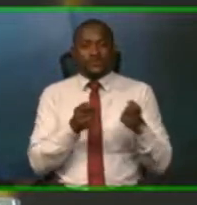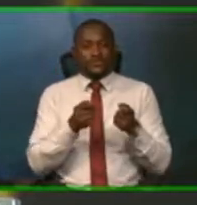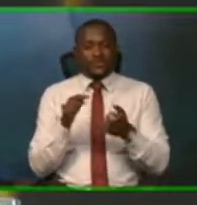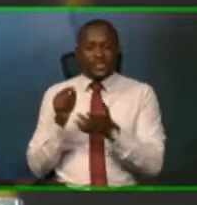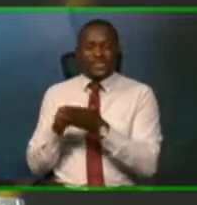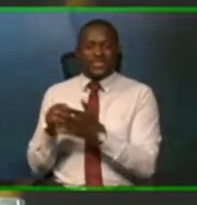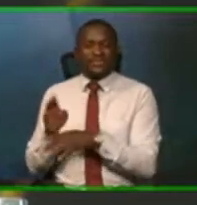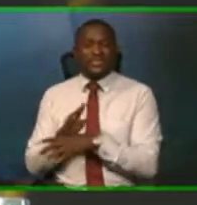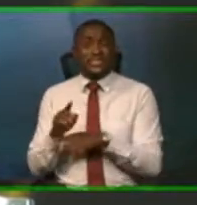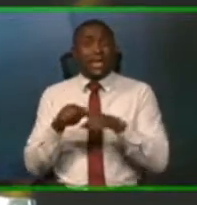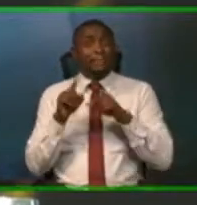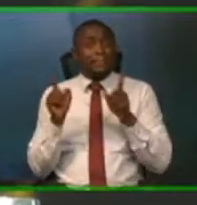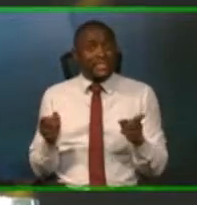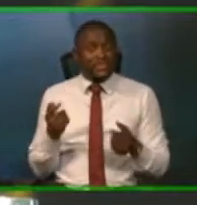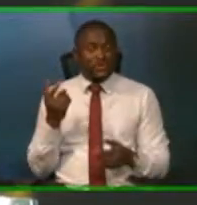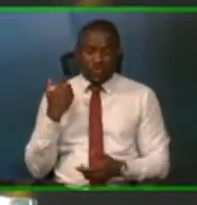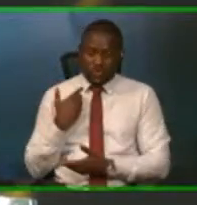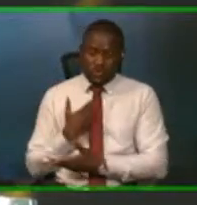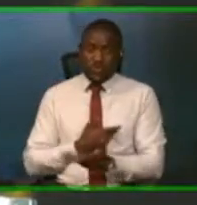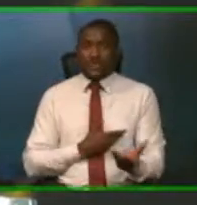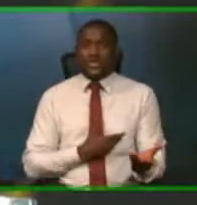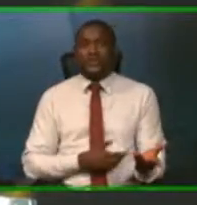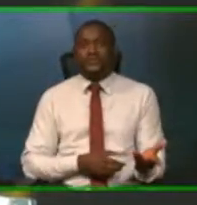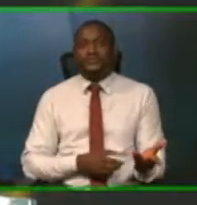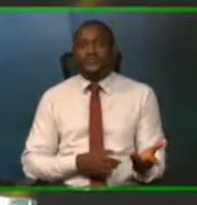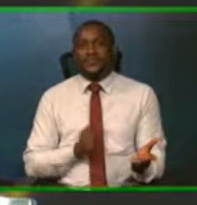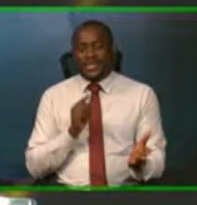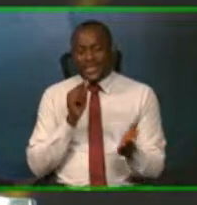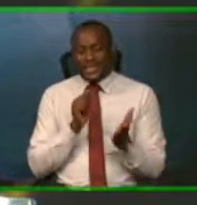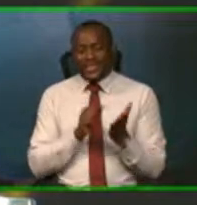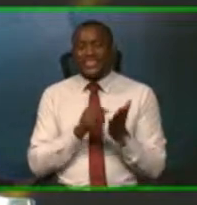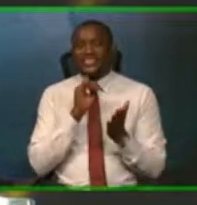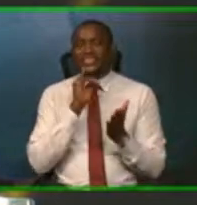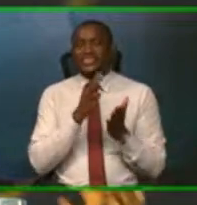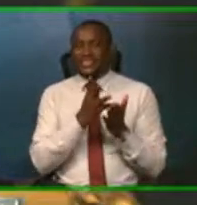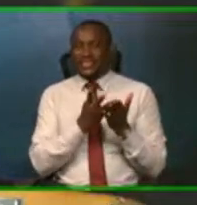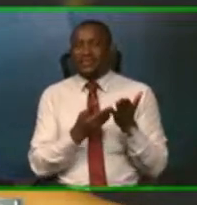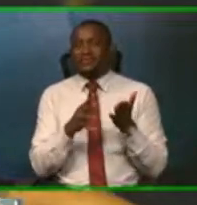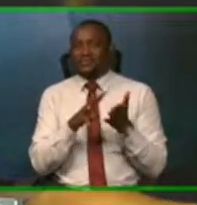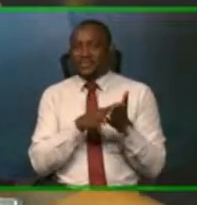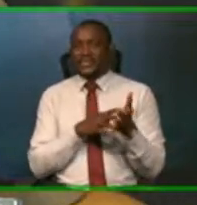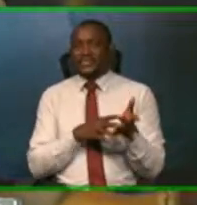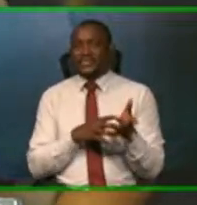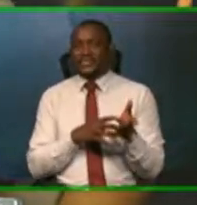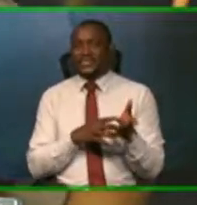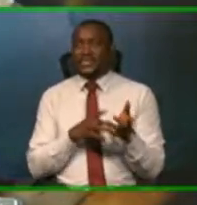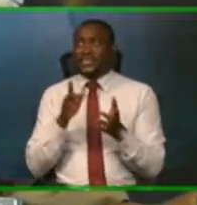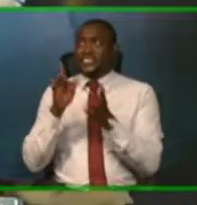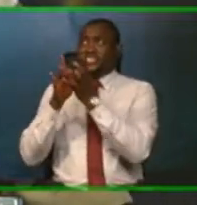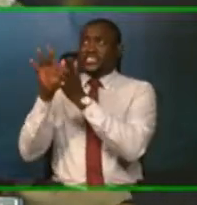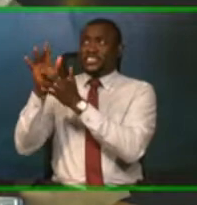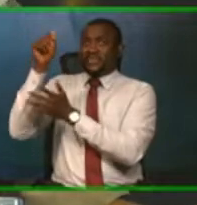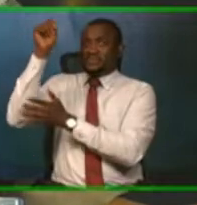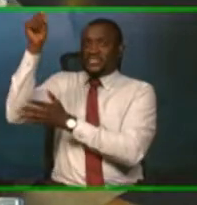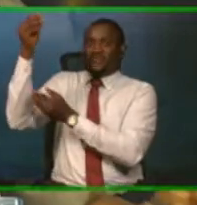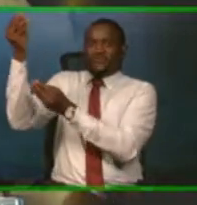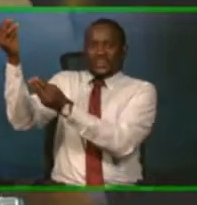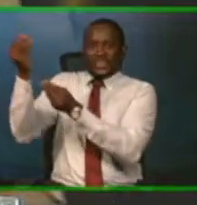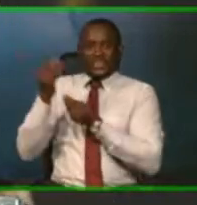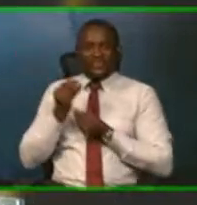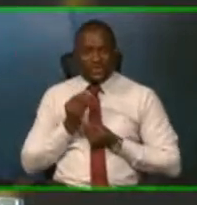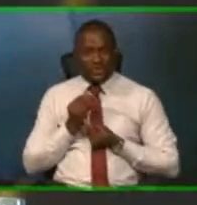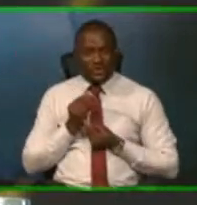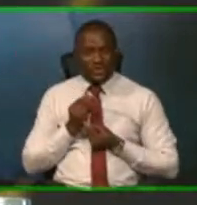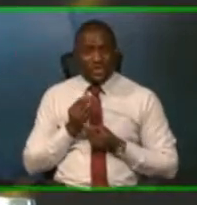But we, this is the pattern. It was given to us by Jesus himself. If we